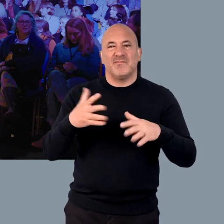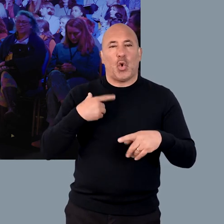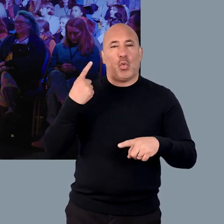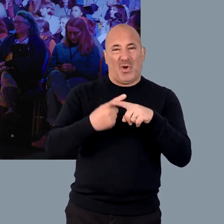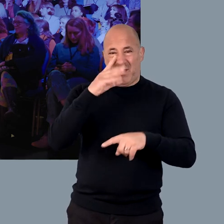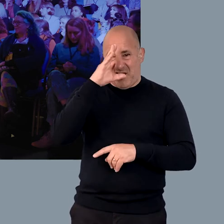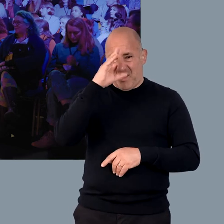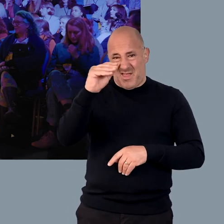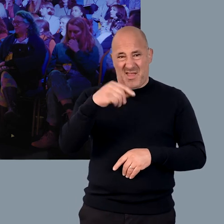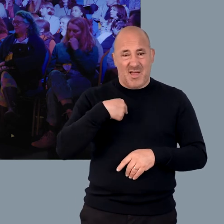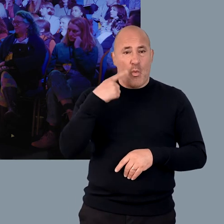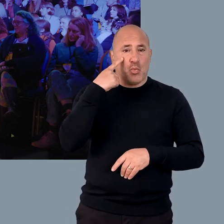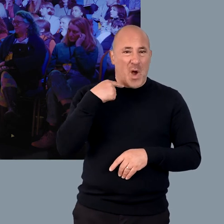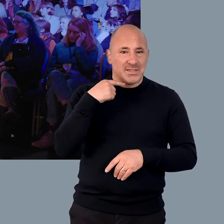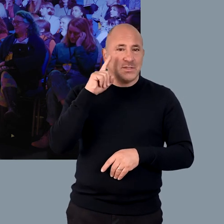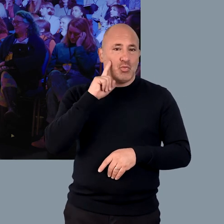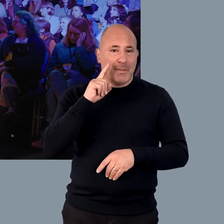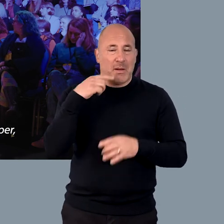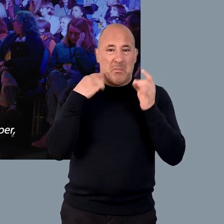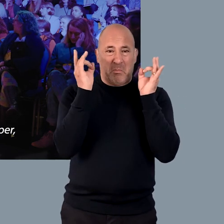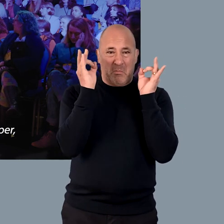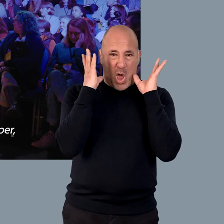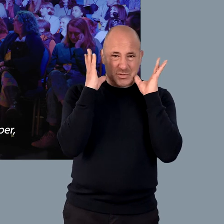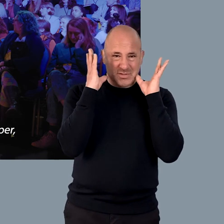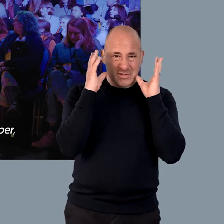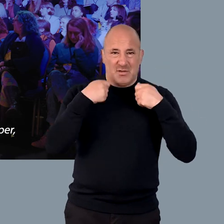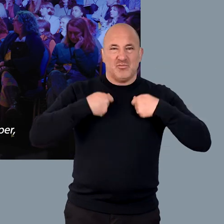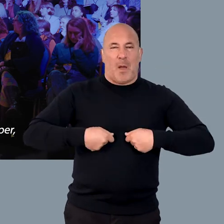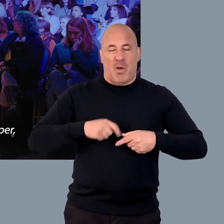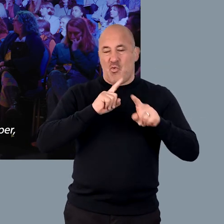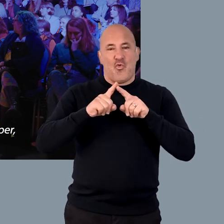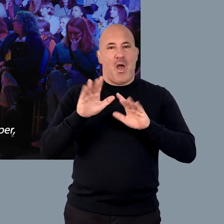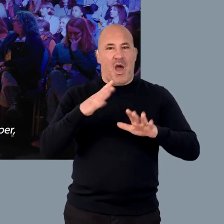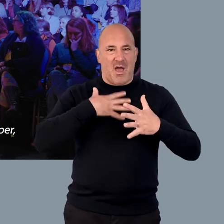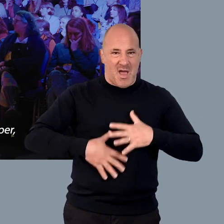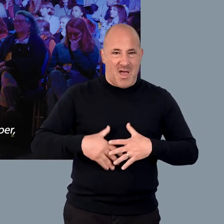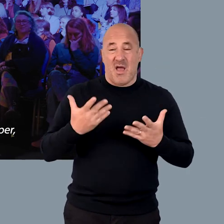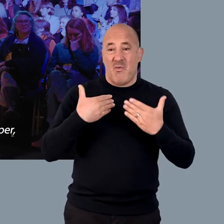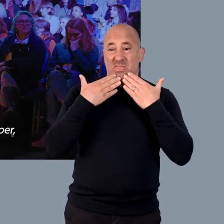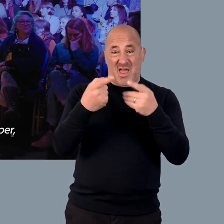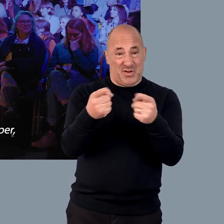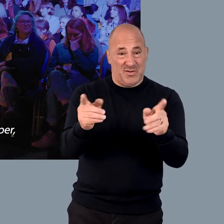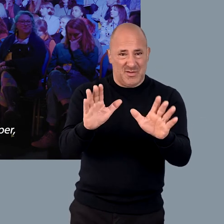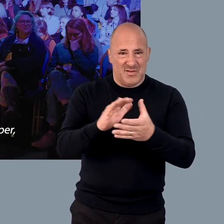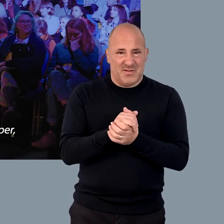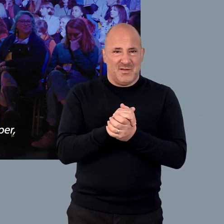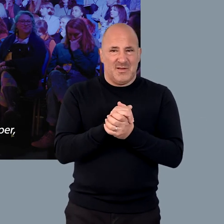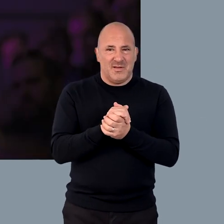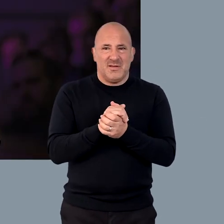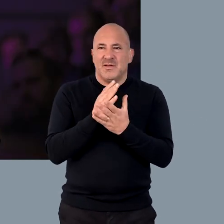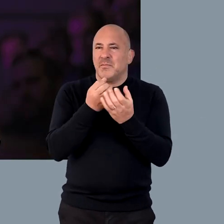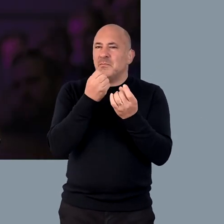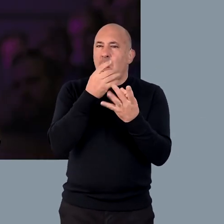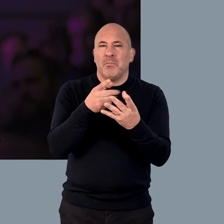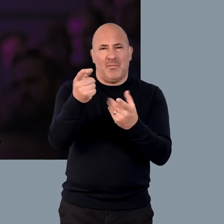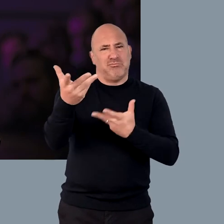Um, yeah, so I'll just really quickly say that I'm a white woman with blonde hair and a multi-colour jumper Um, and I wanted to thank you guys.